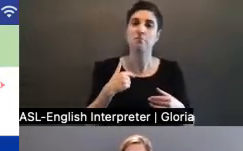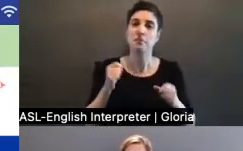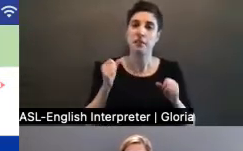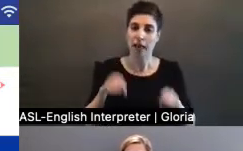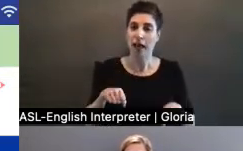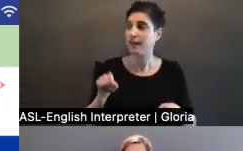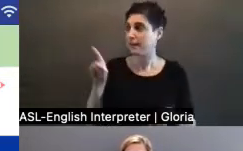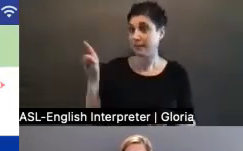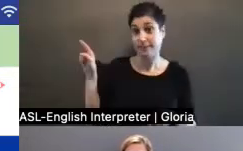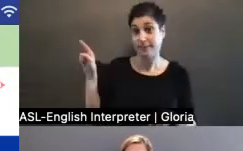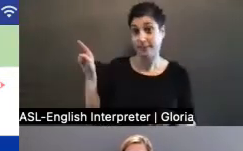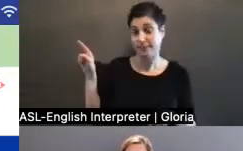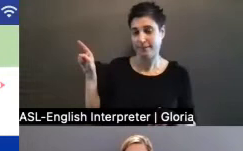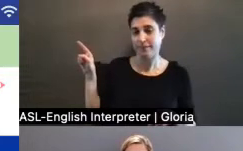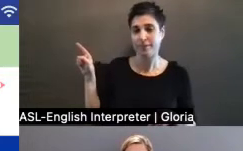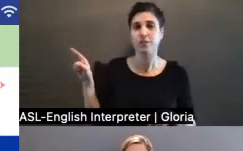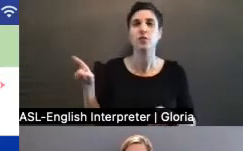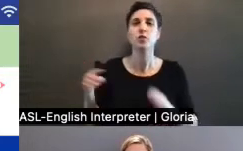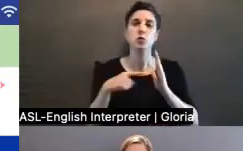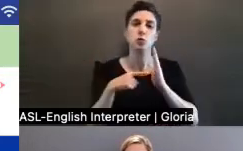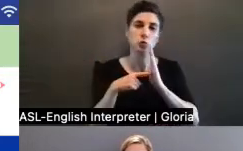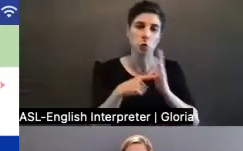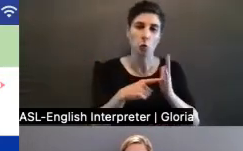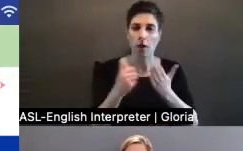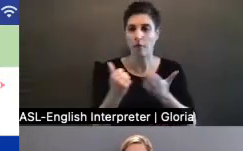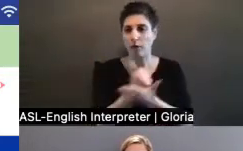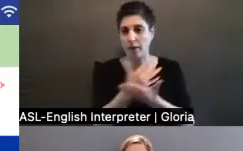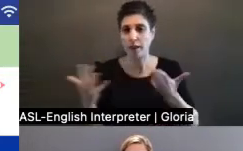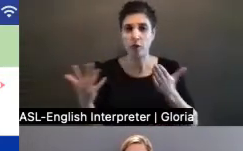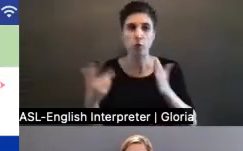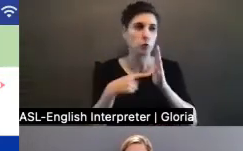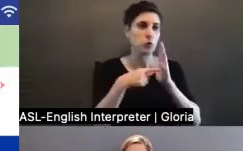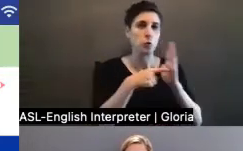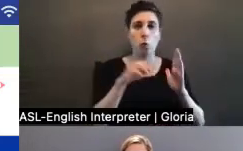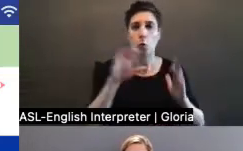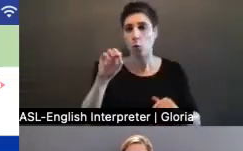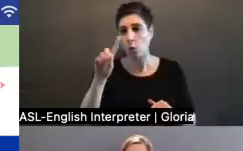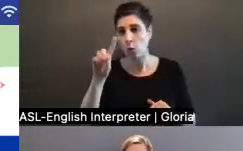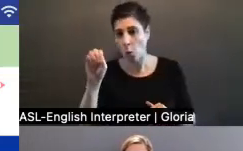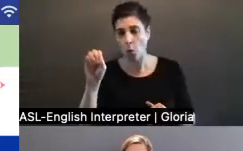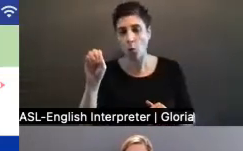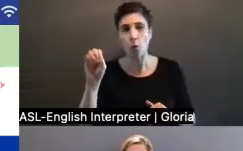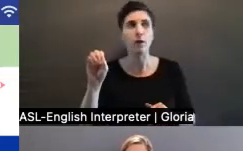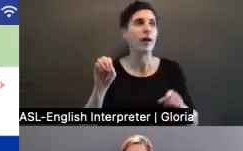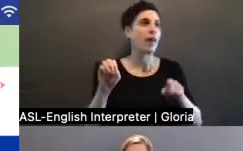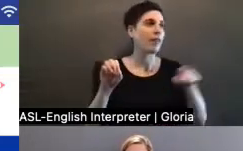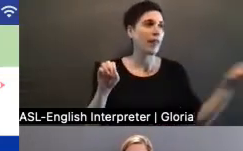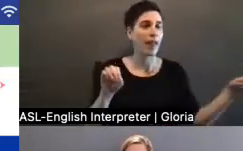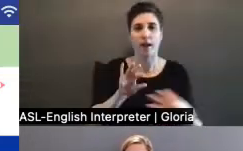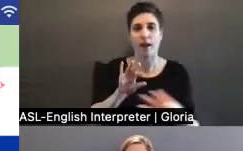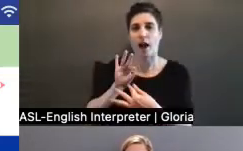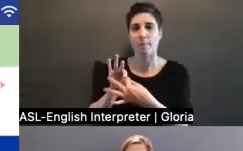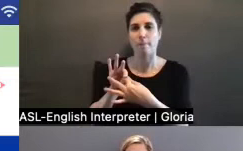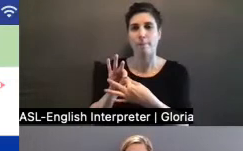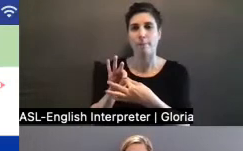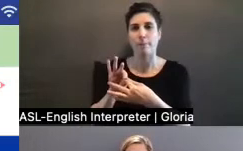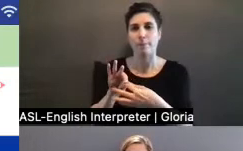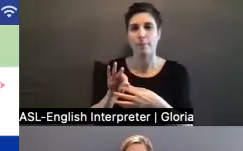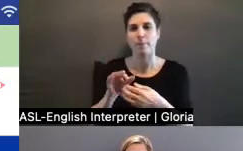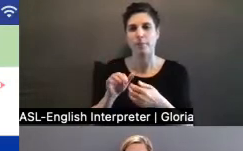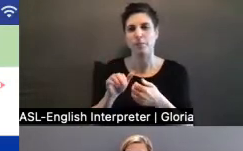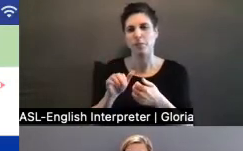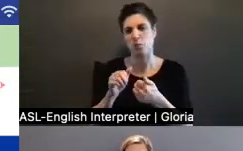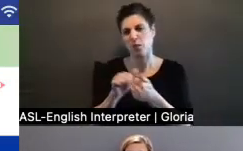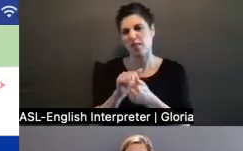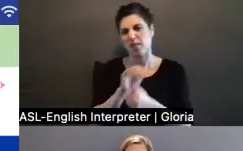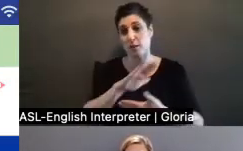screen, share everything, show them the code or tell them the code on the screen, and they can participate using their phones or tablets